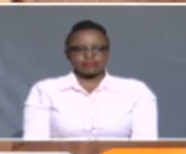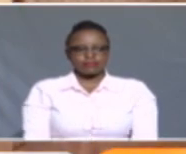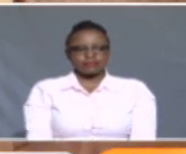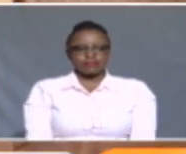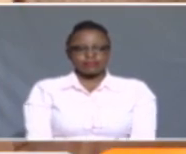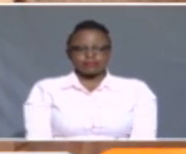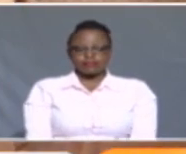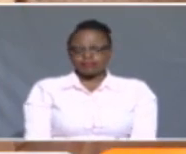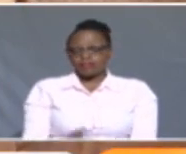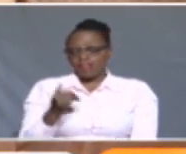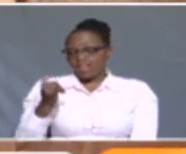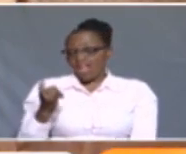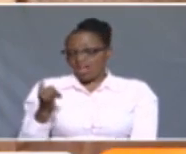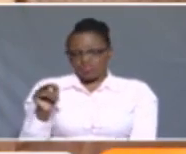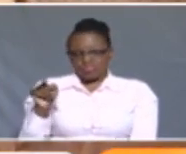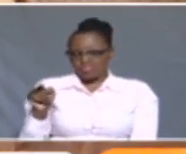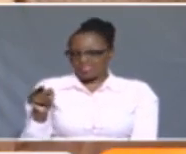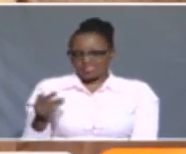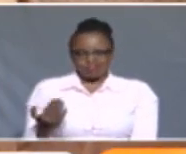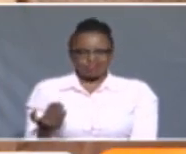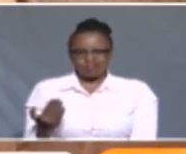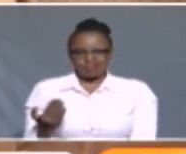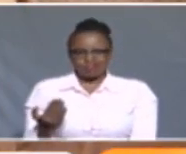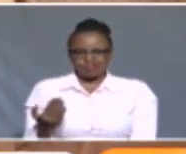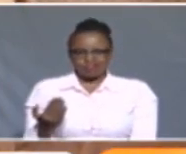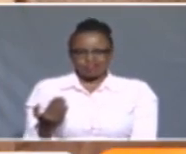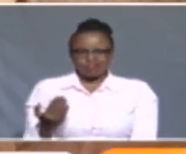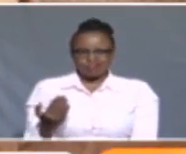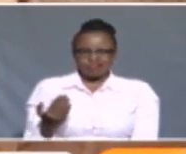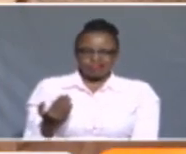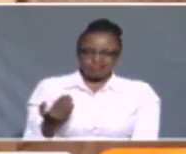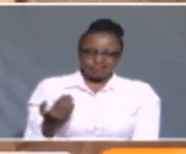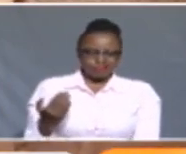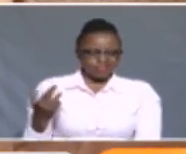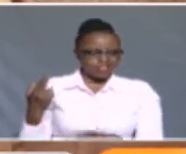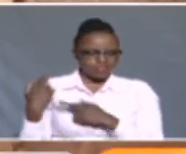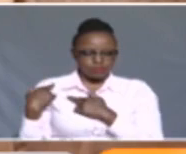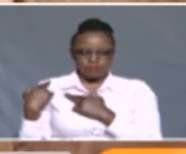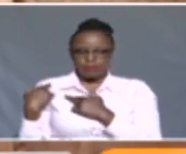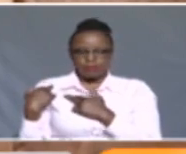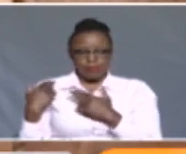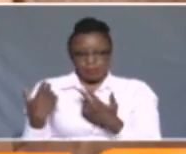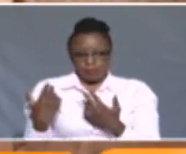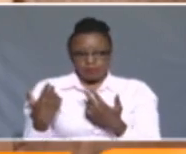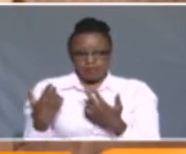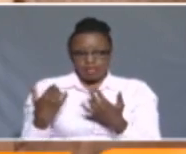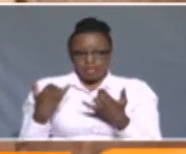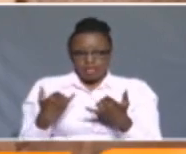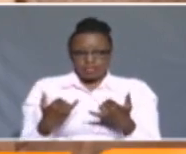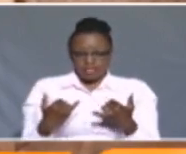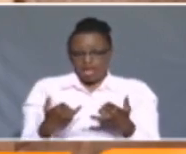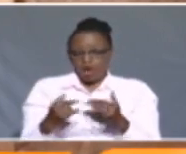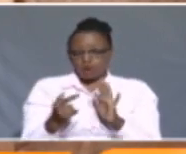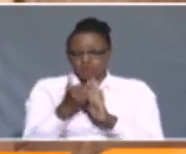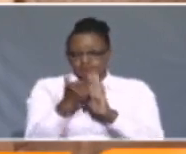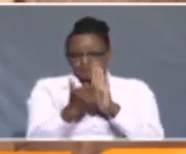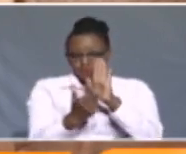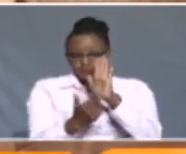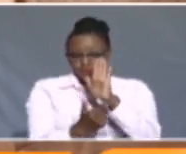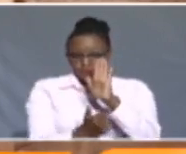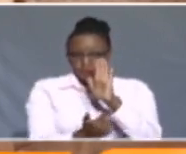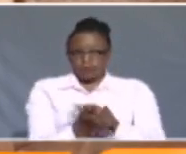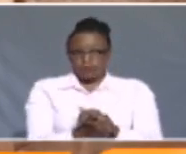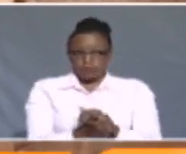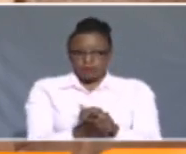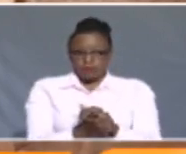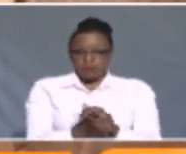It is no longer the obedience of the now well set out bail